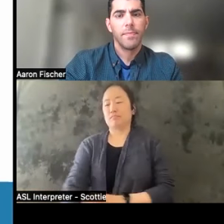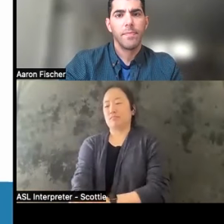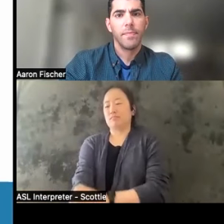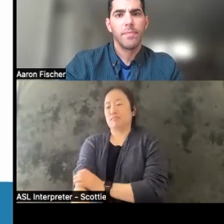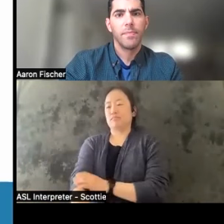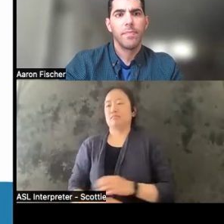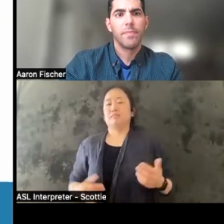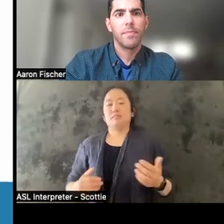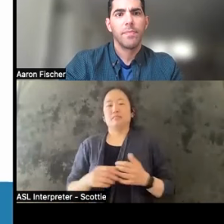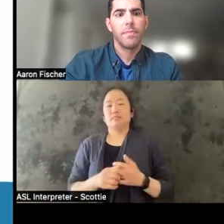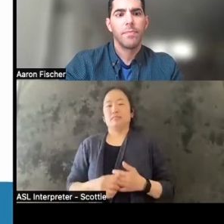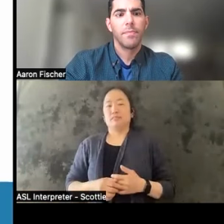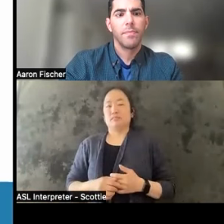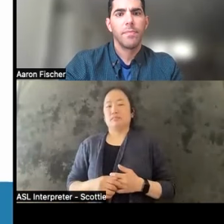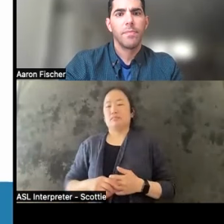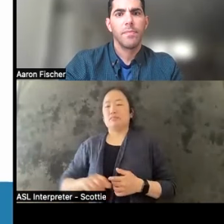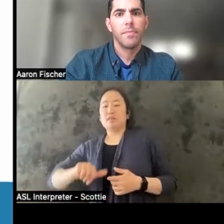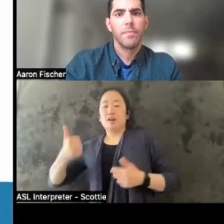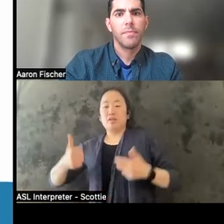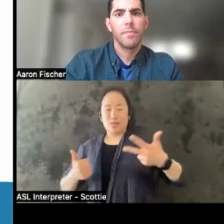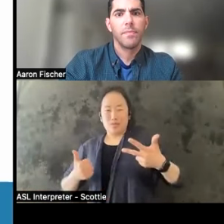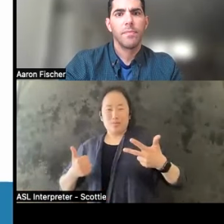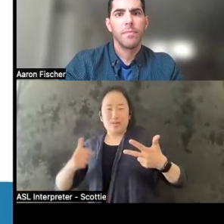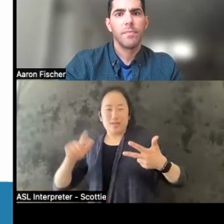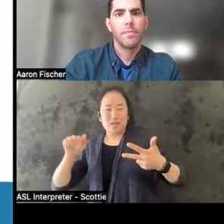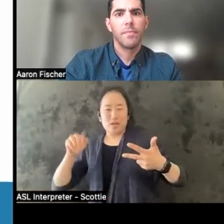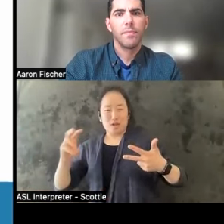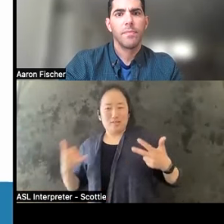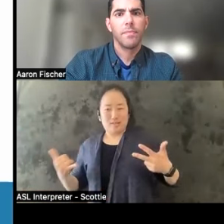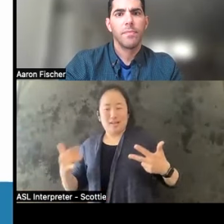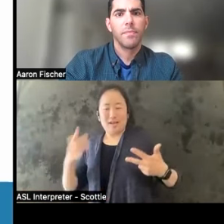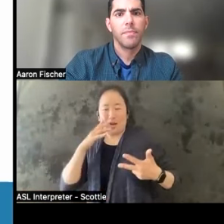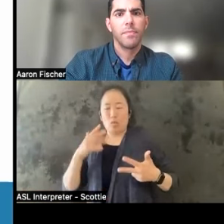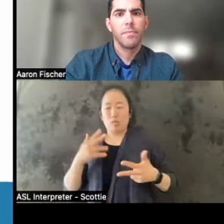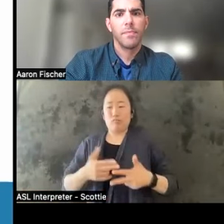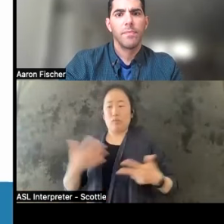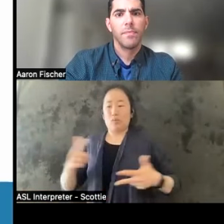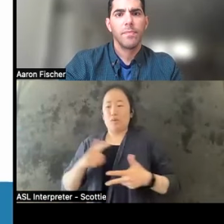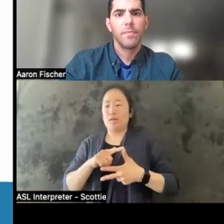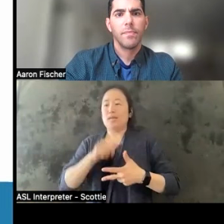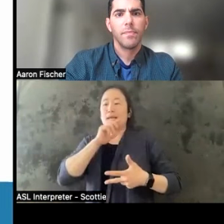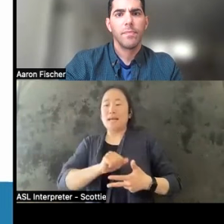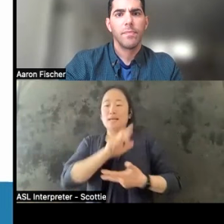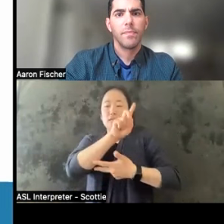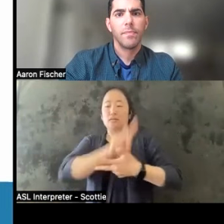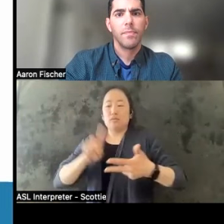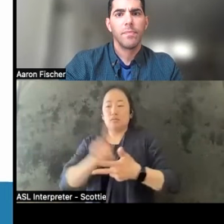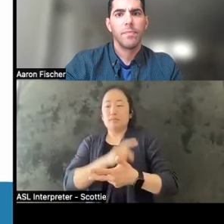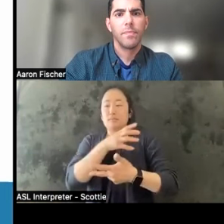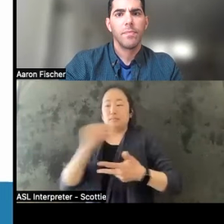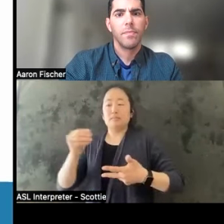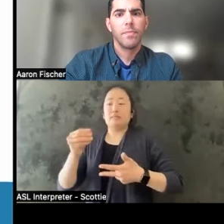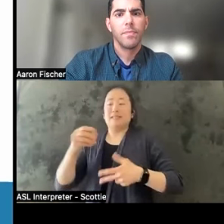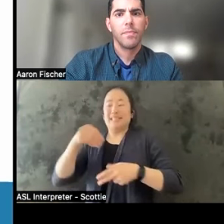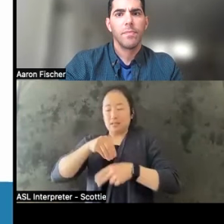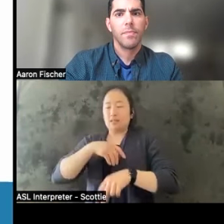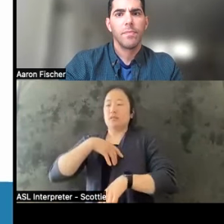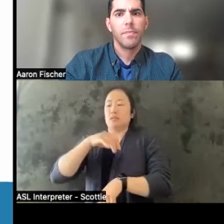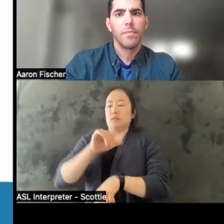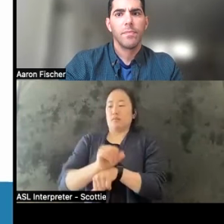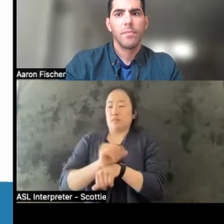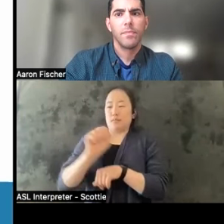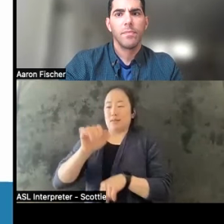The last three laws I'm going to mention are the Age Discrimination in Employment Act, which protects